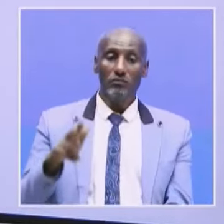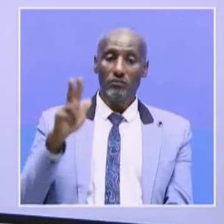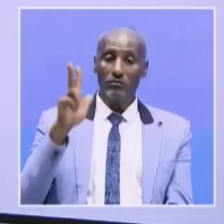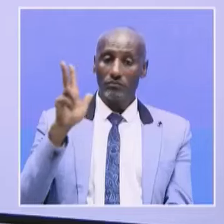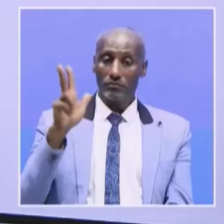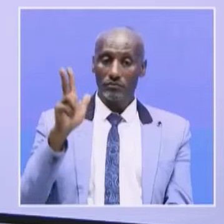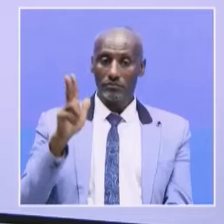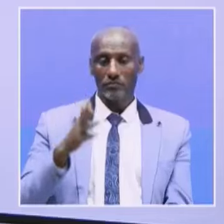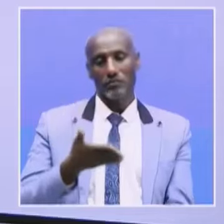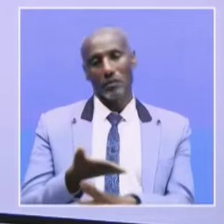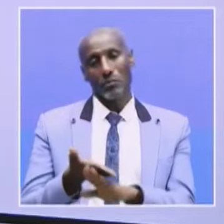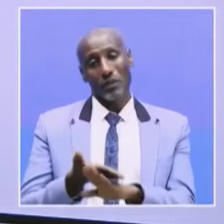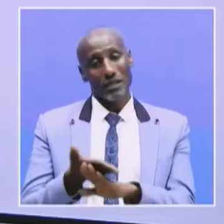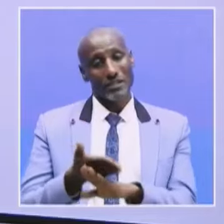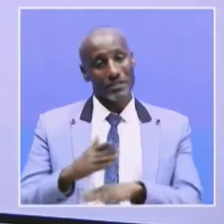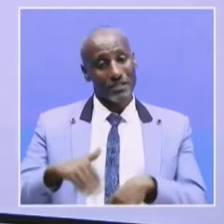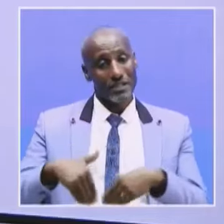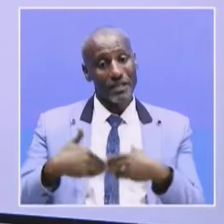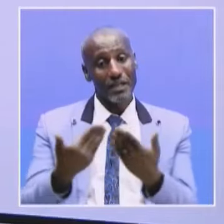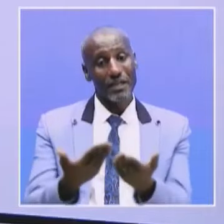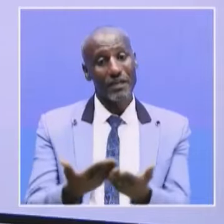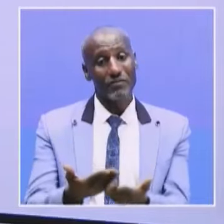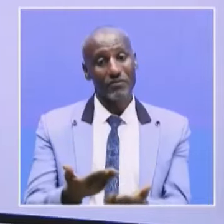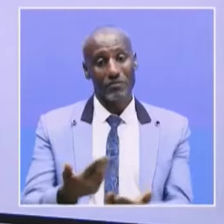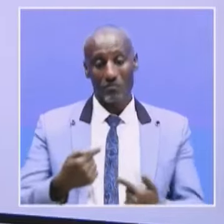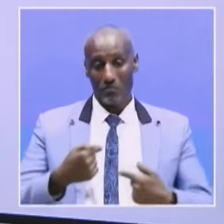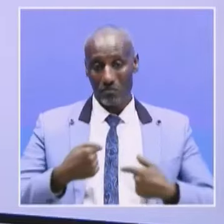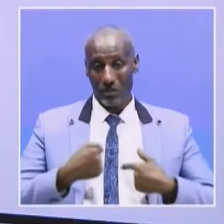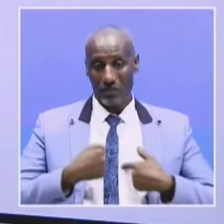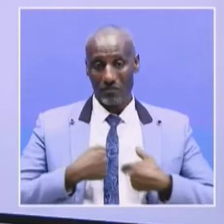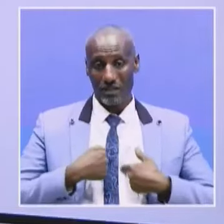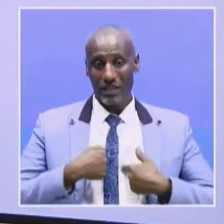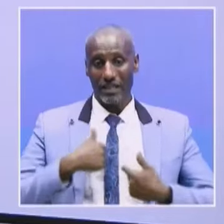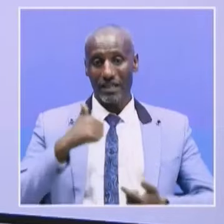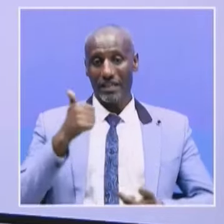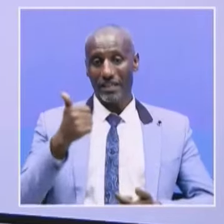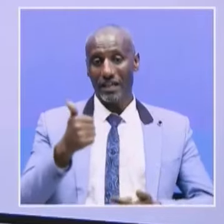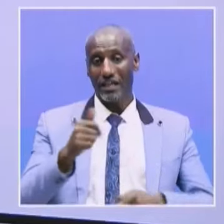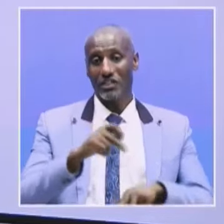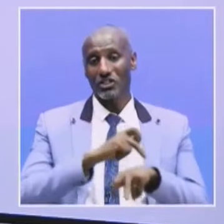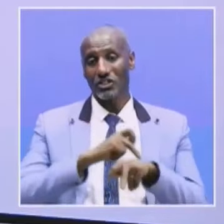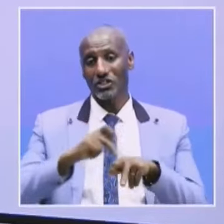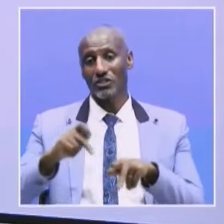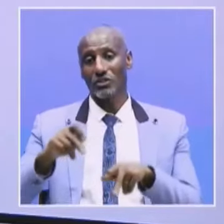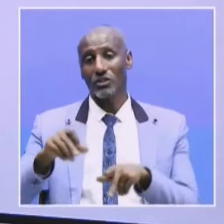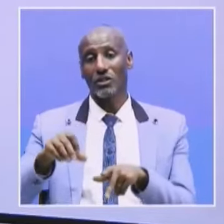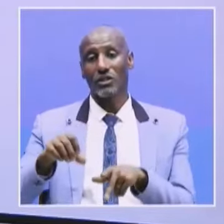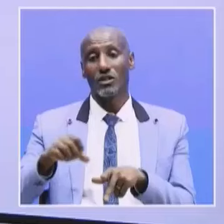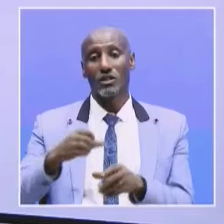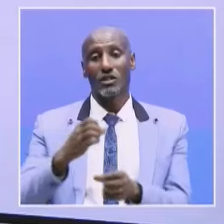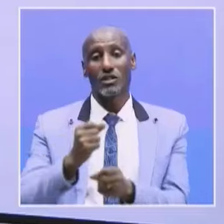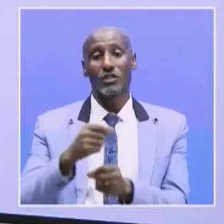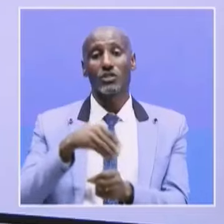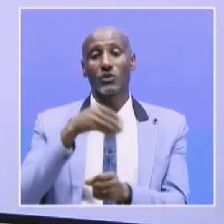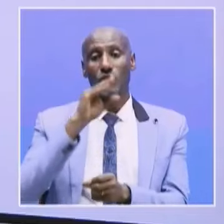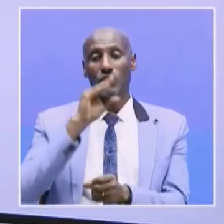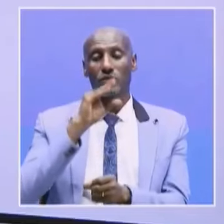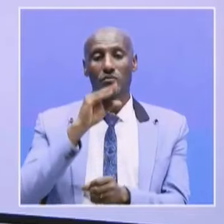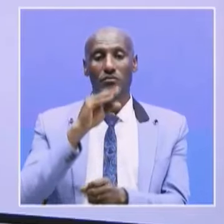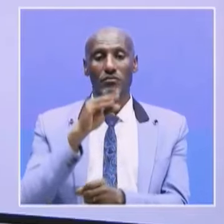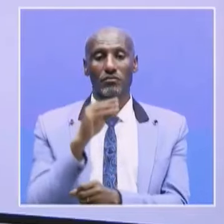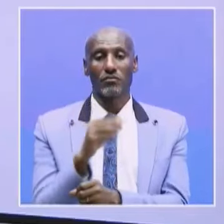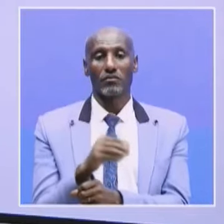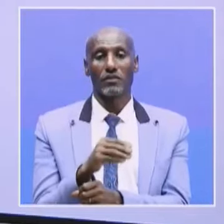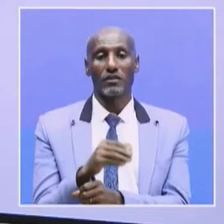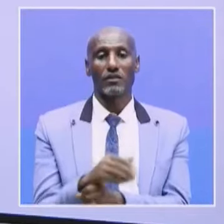is, please give me a blank juice. Please give me a blank juice. This question is a small amount